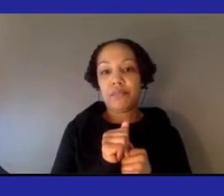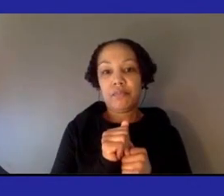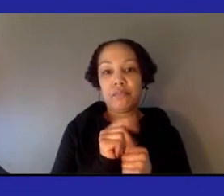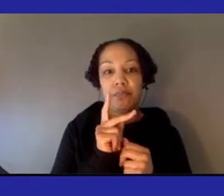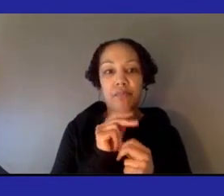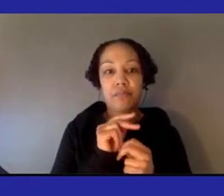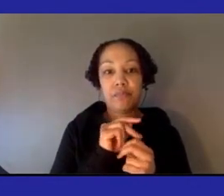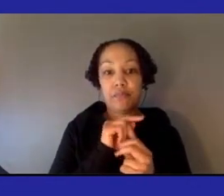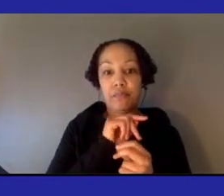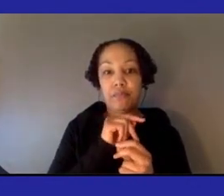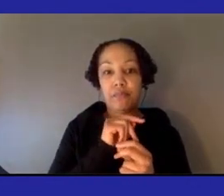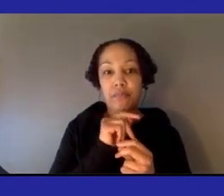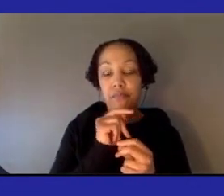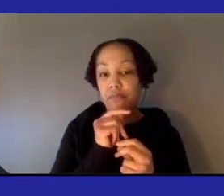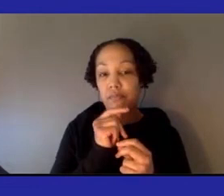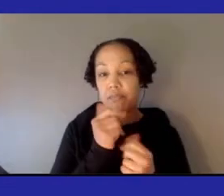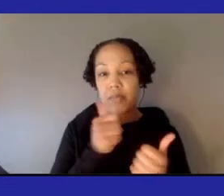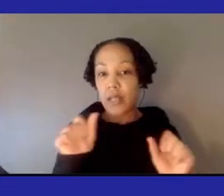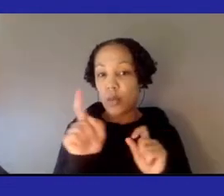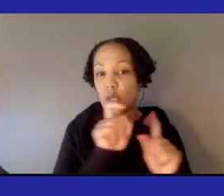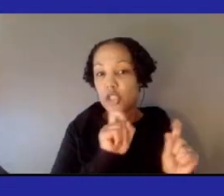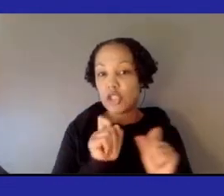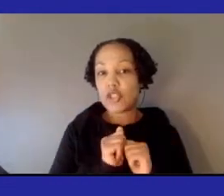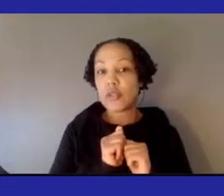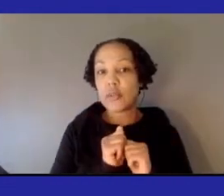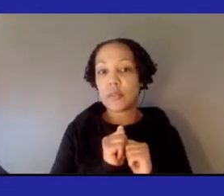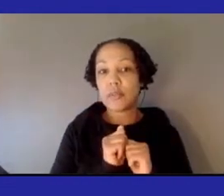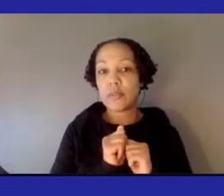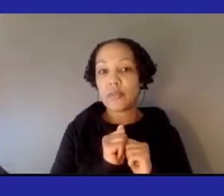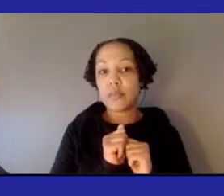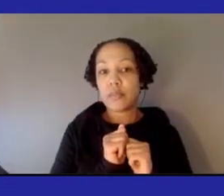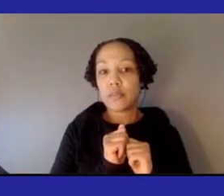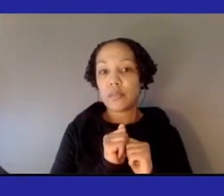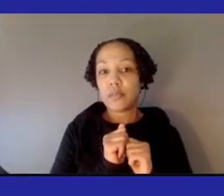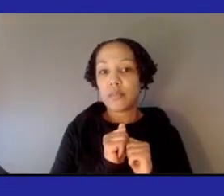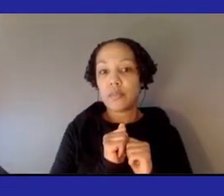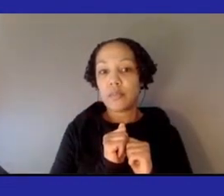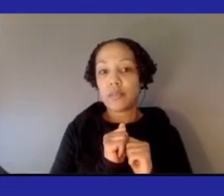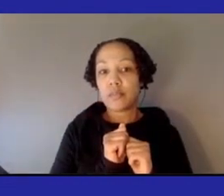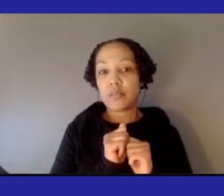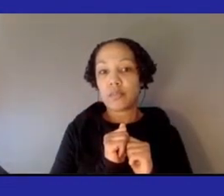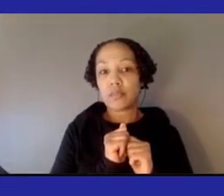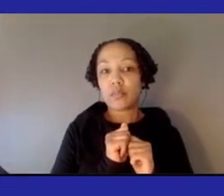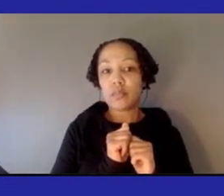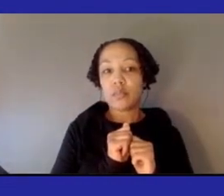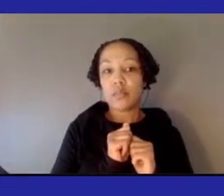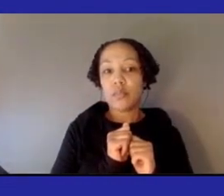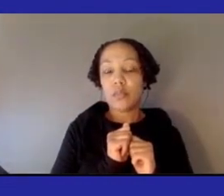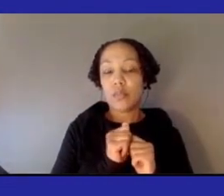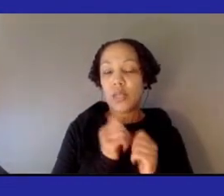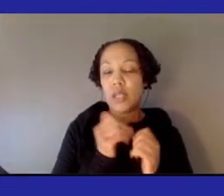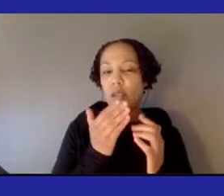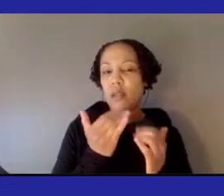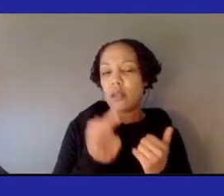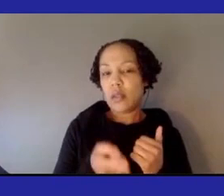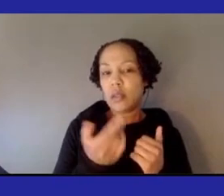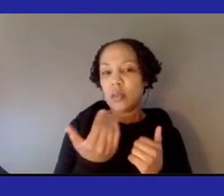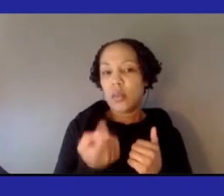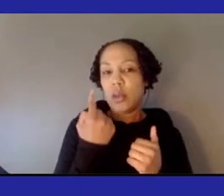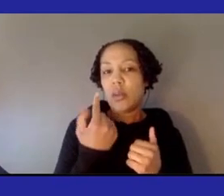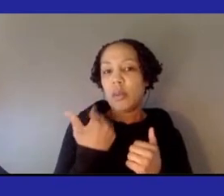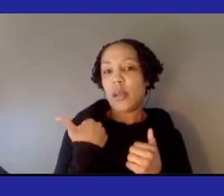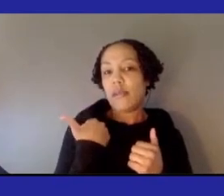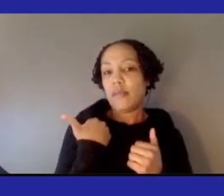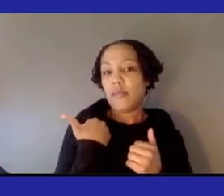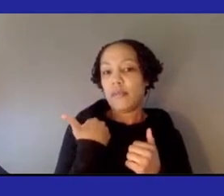We'll take any questions. Any questions? So on this one, we had 3